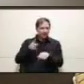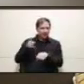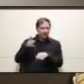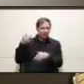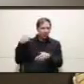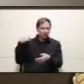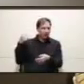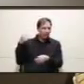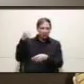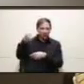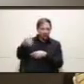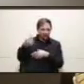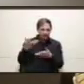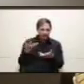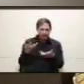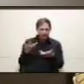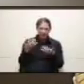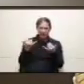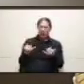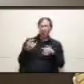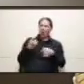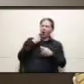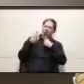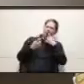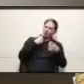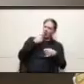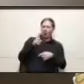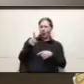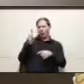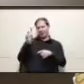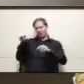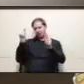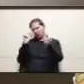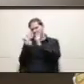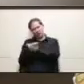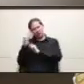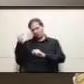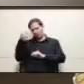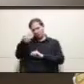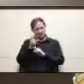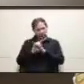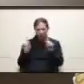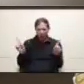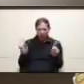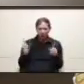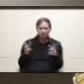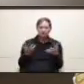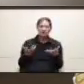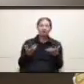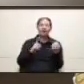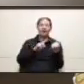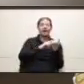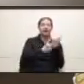able to apply some sort of comparison to that. But lastly, Chairperson, there